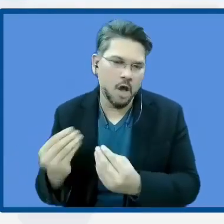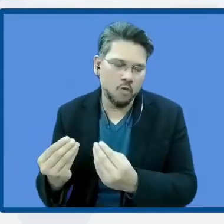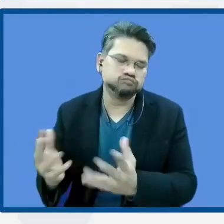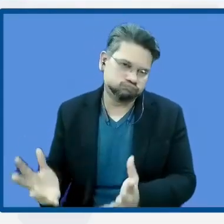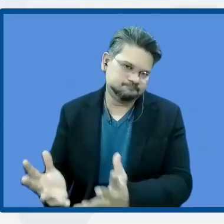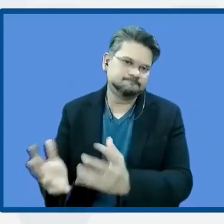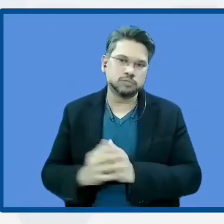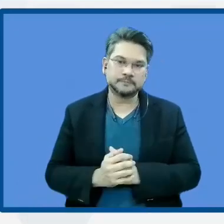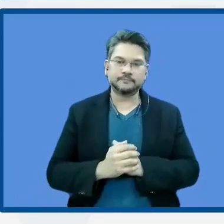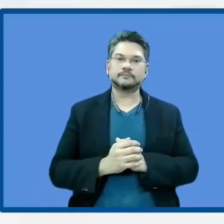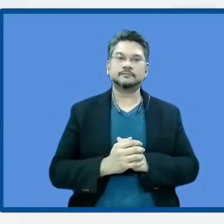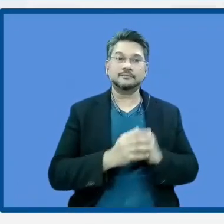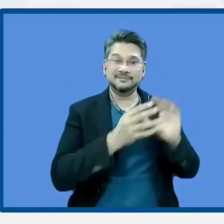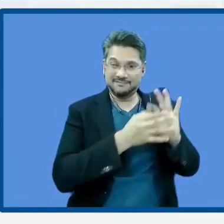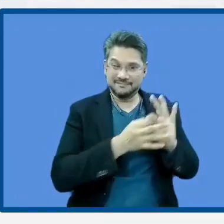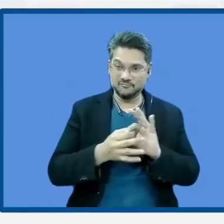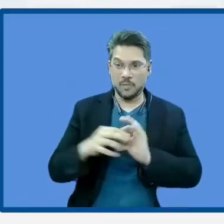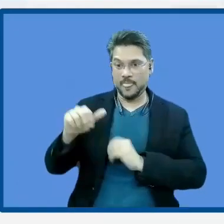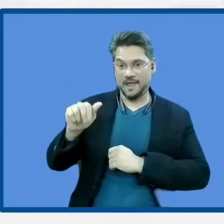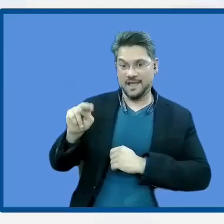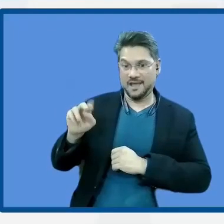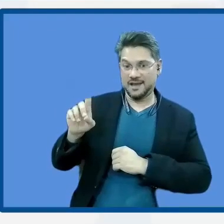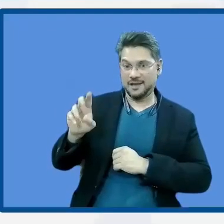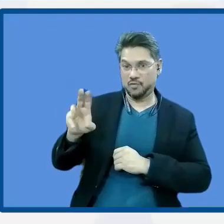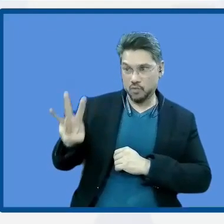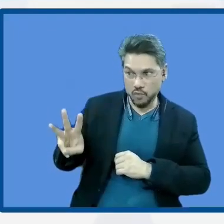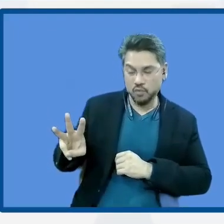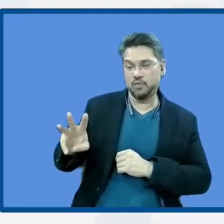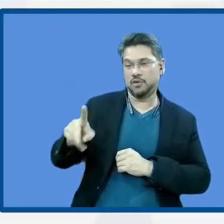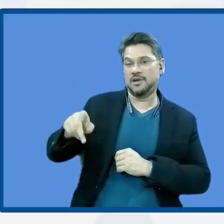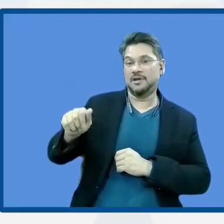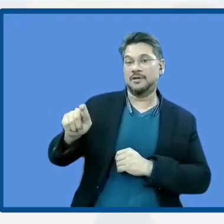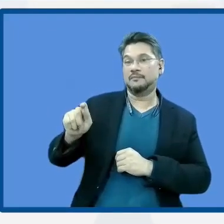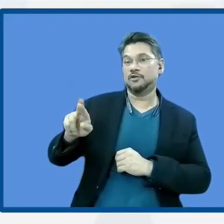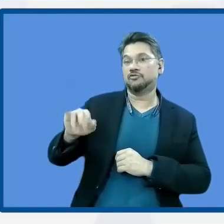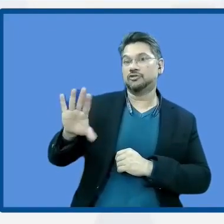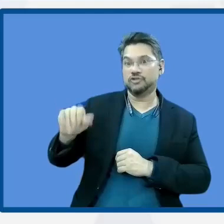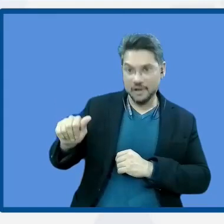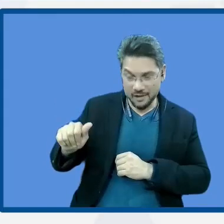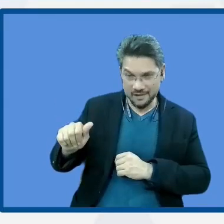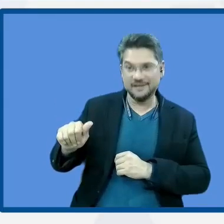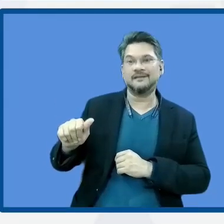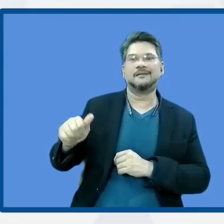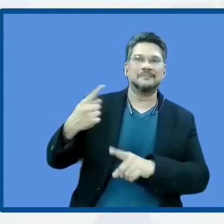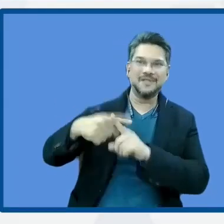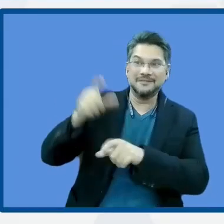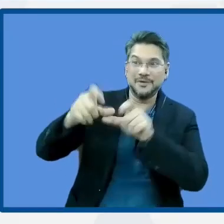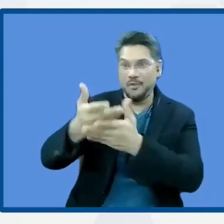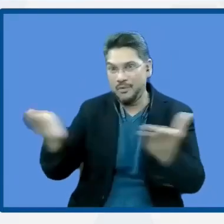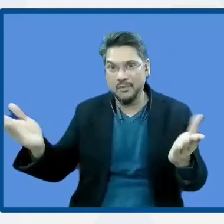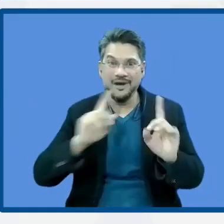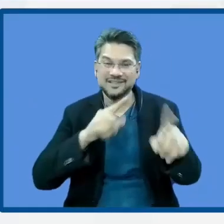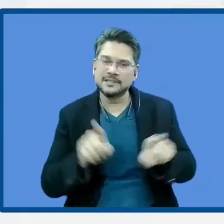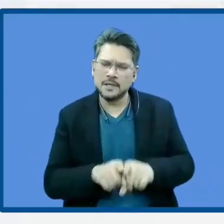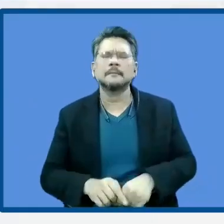and Andrew were saying, and also with other colleagues, finally, we should never